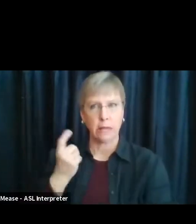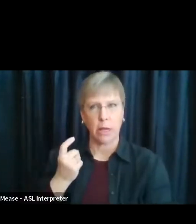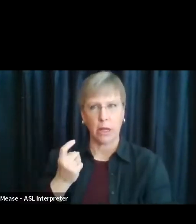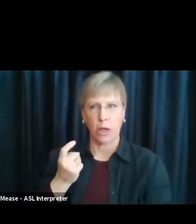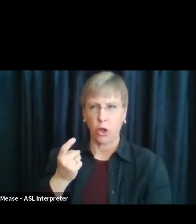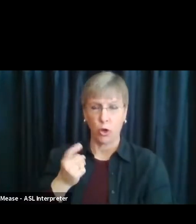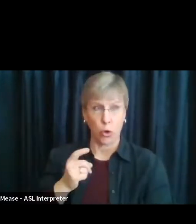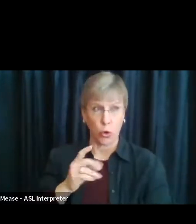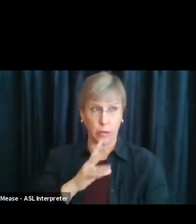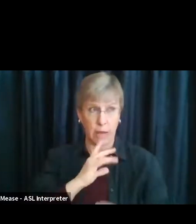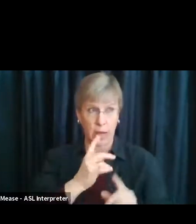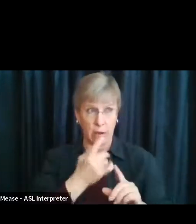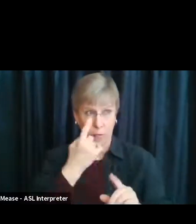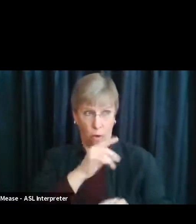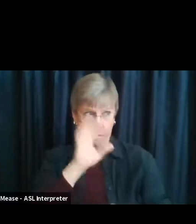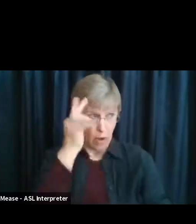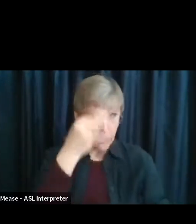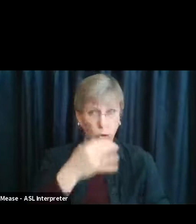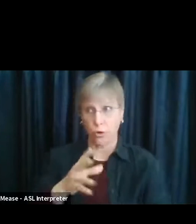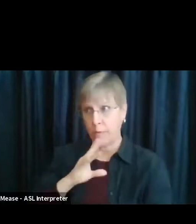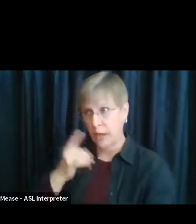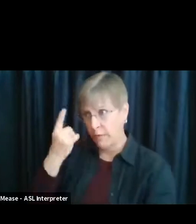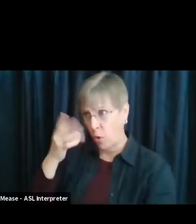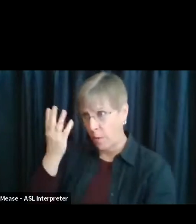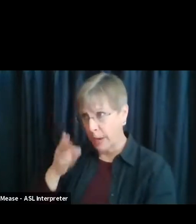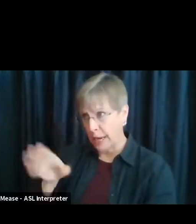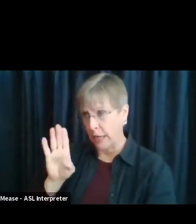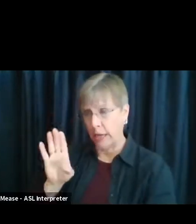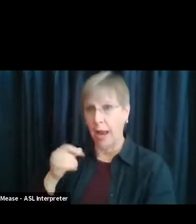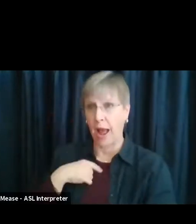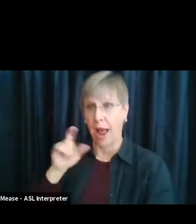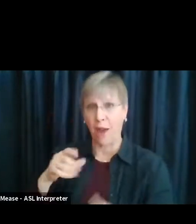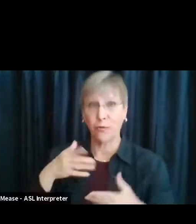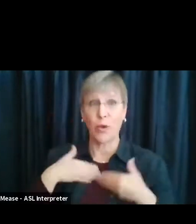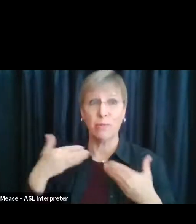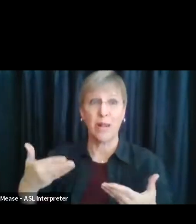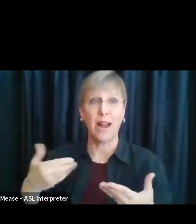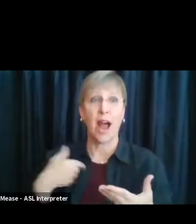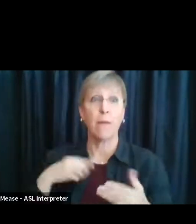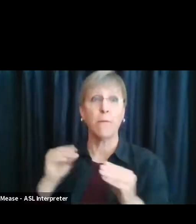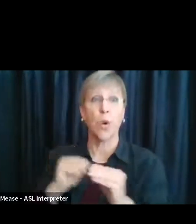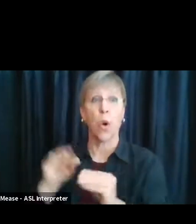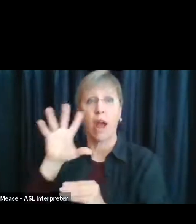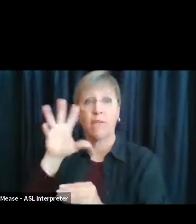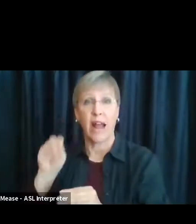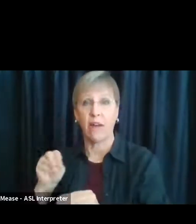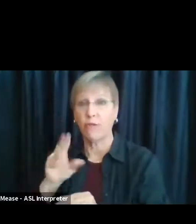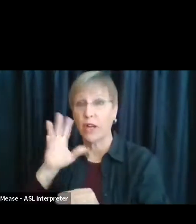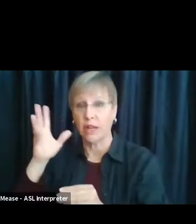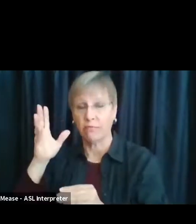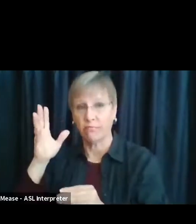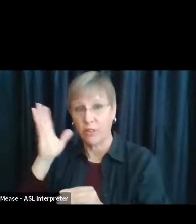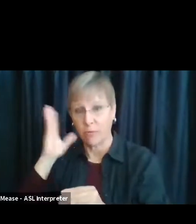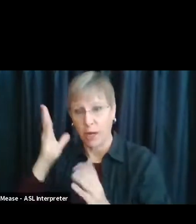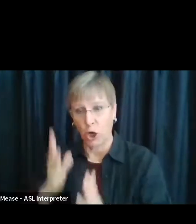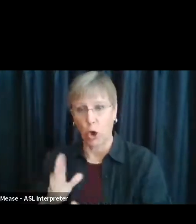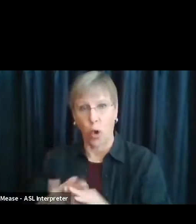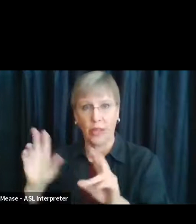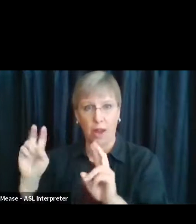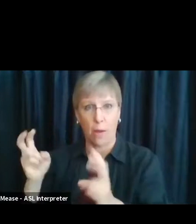speak for France or for Benin, and I must admit I am more of an African speaker on the